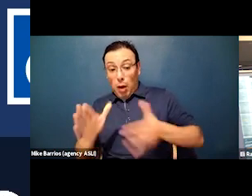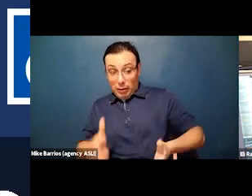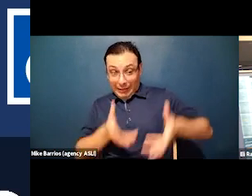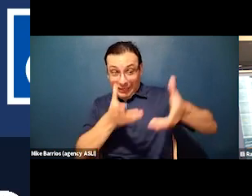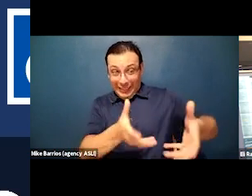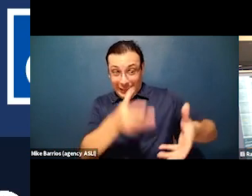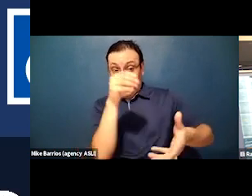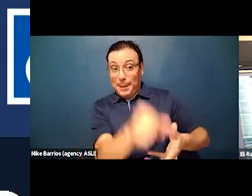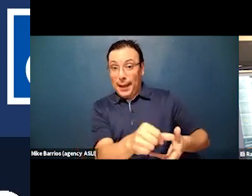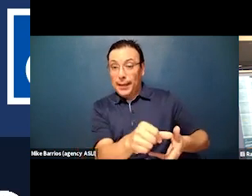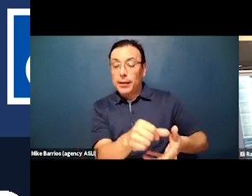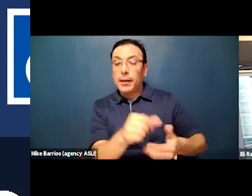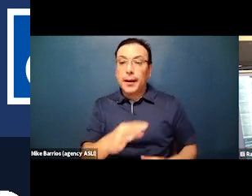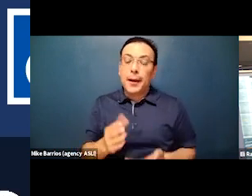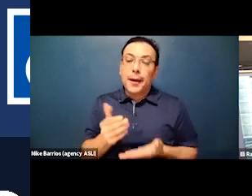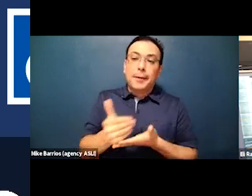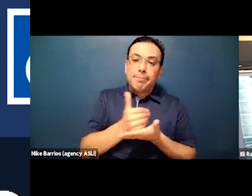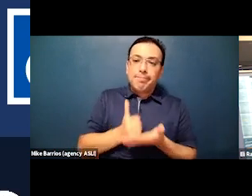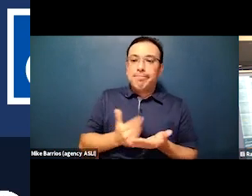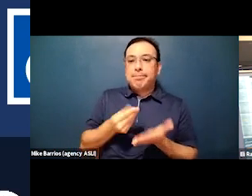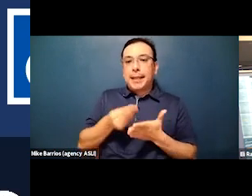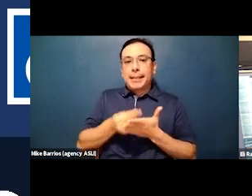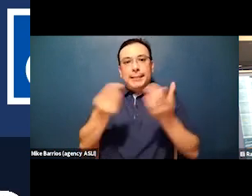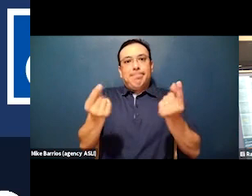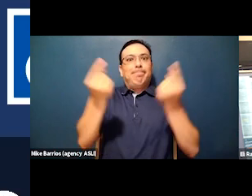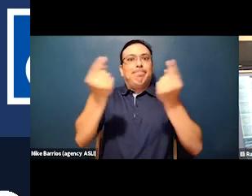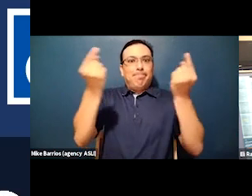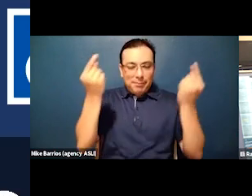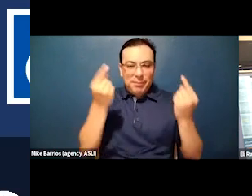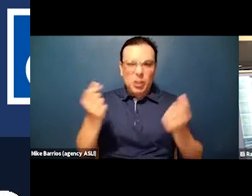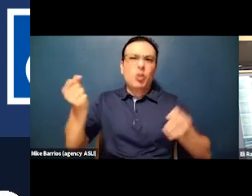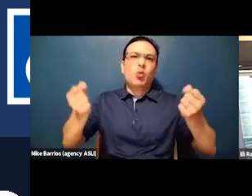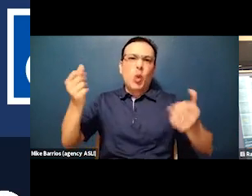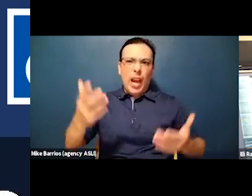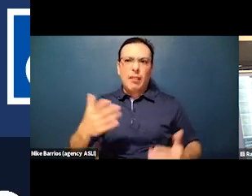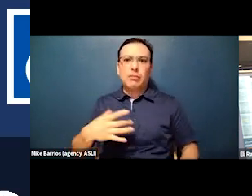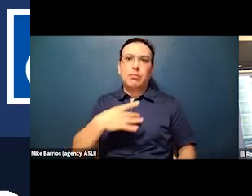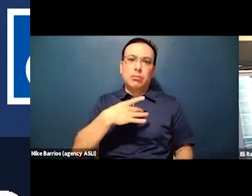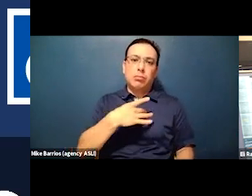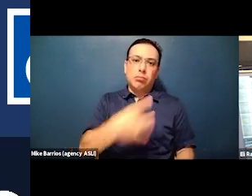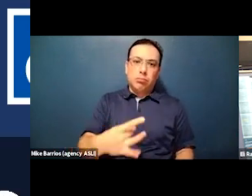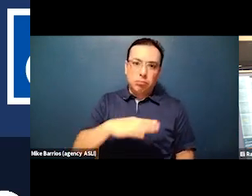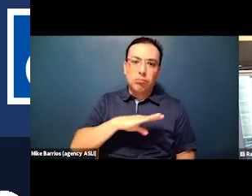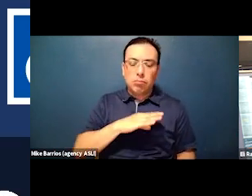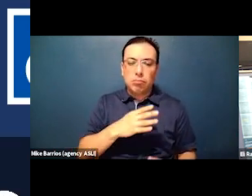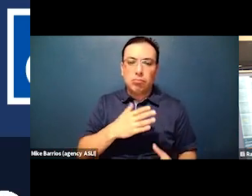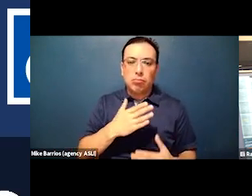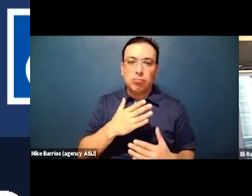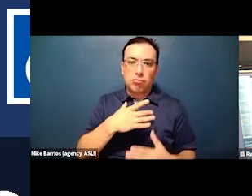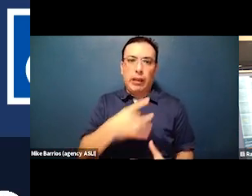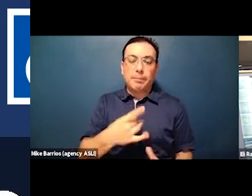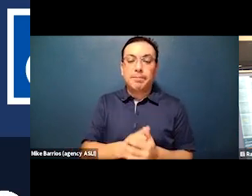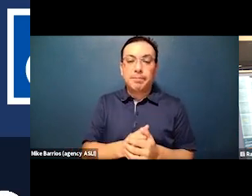the drivers certainly appreciated the business as well. Meal pickups at 400 and plus